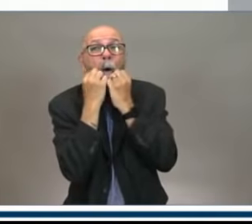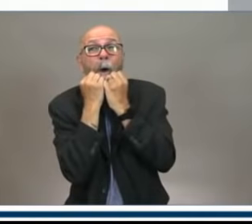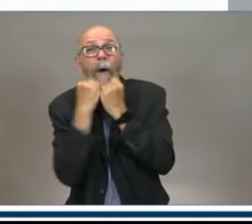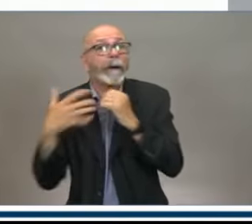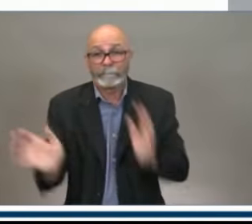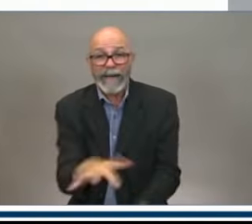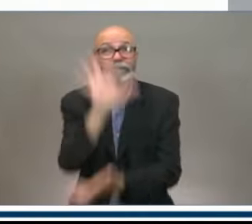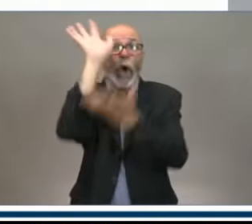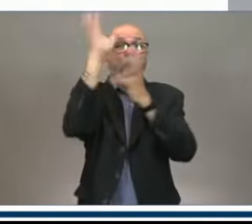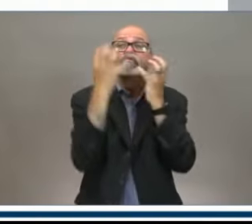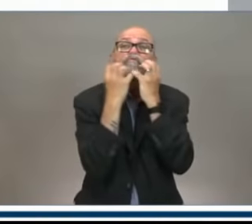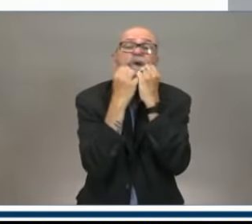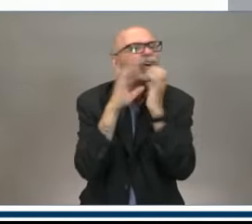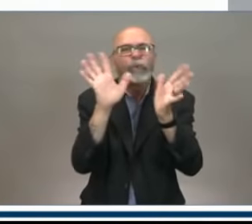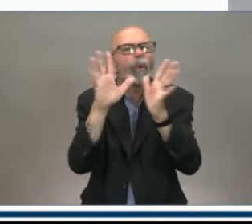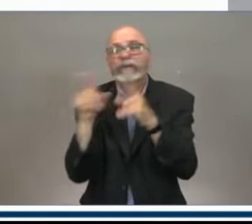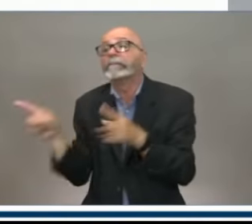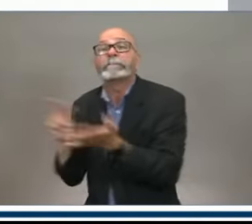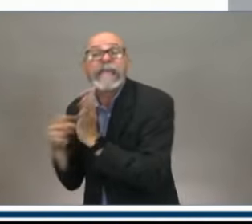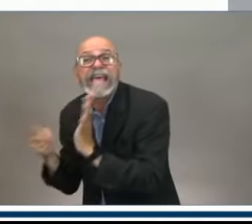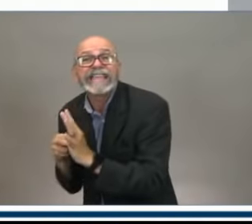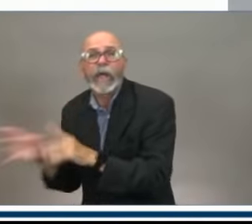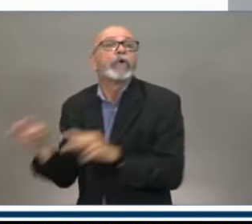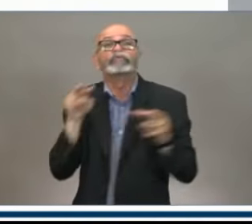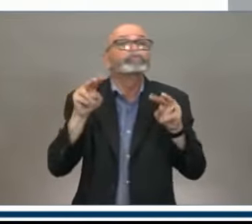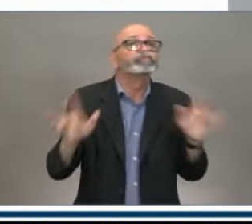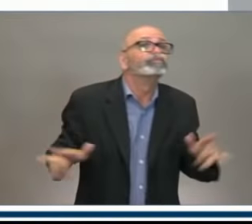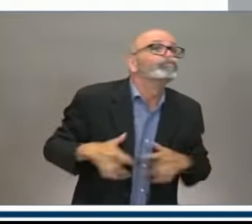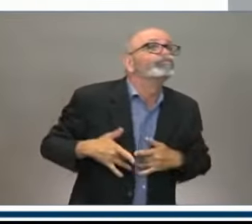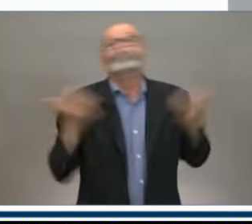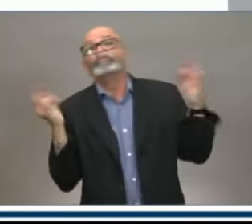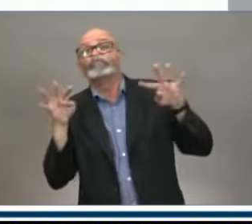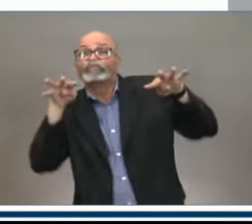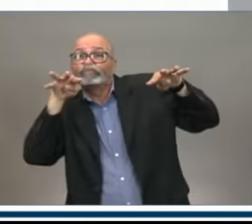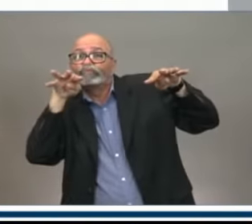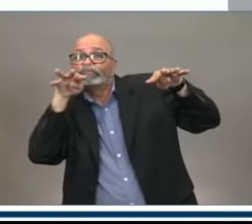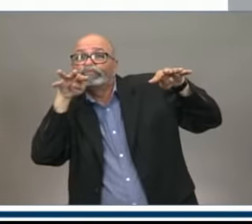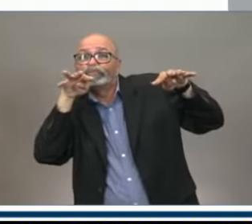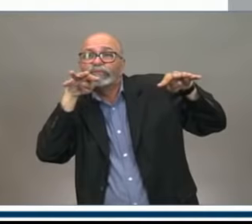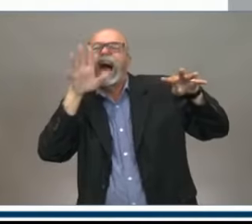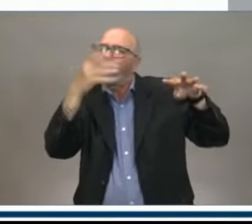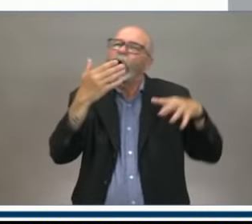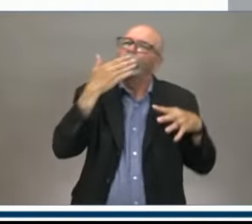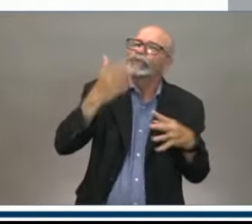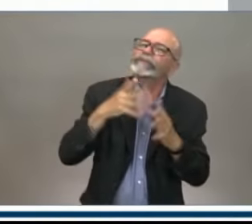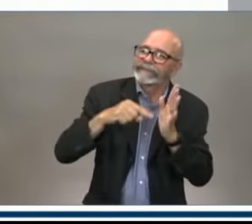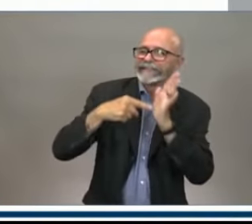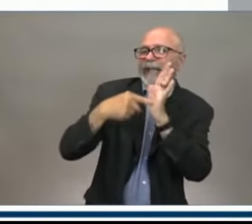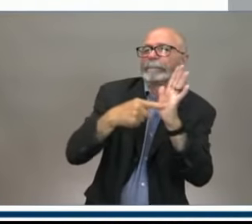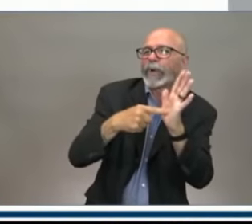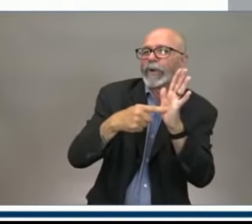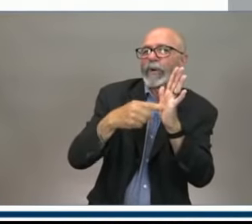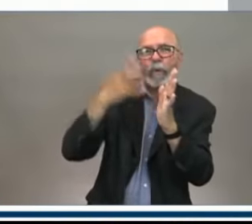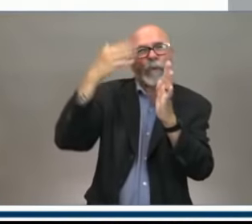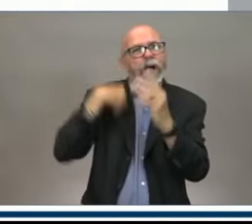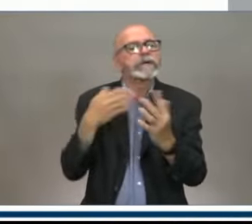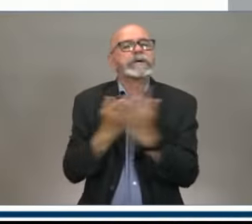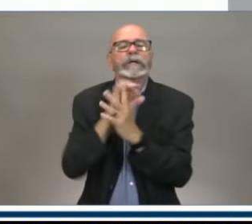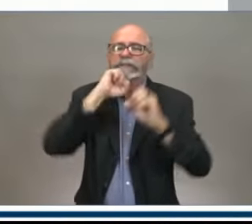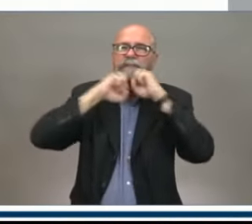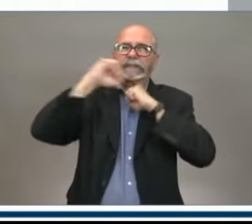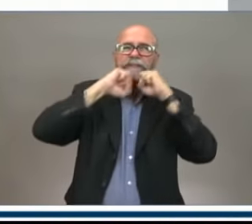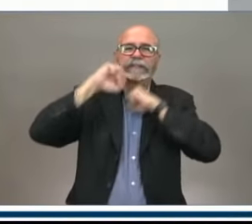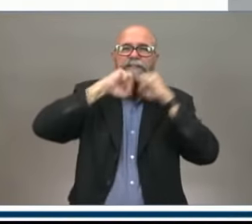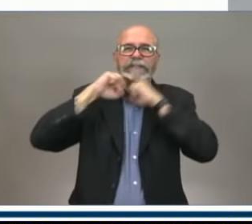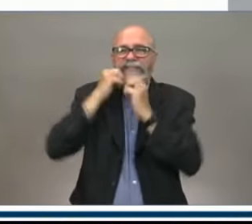watching and jumping around. But I use that as an example because I think this is we've been through challenging times with COVID and